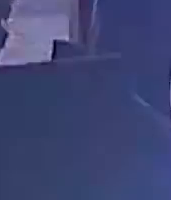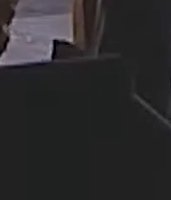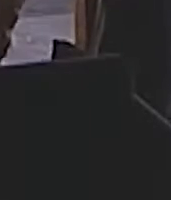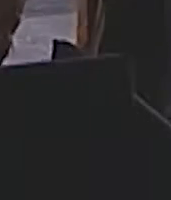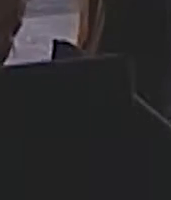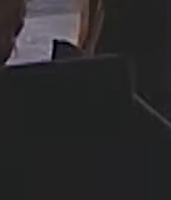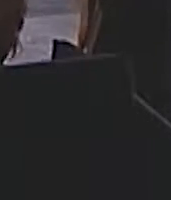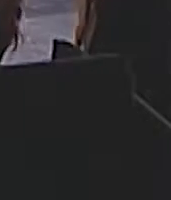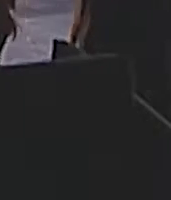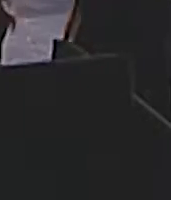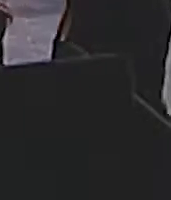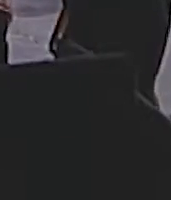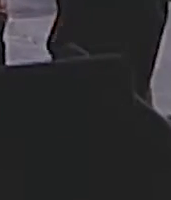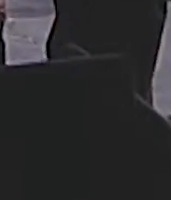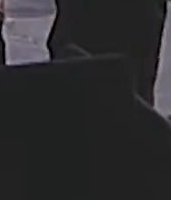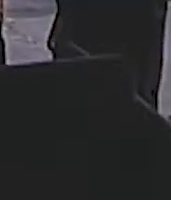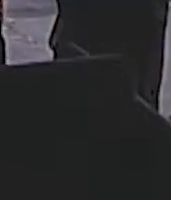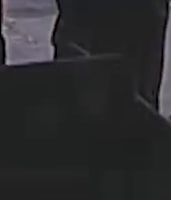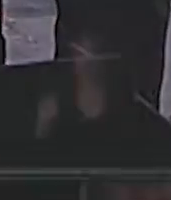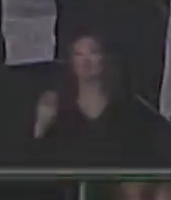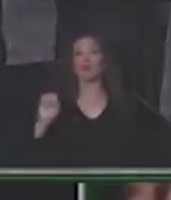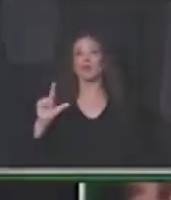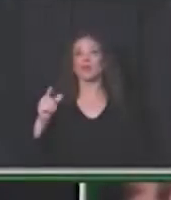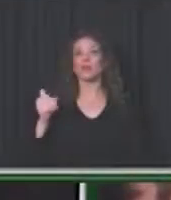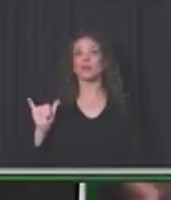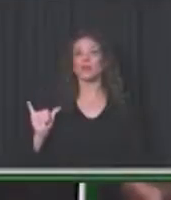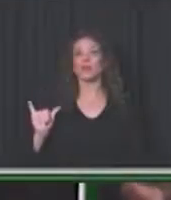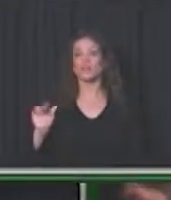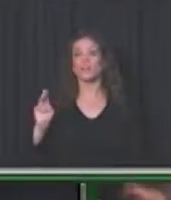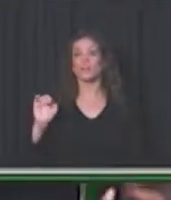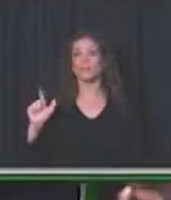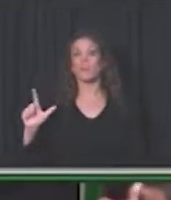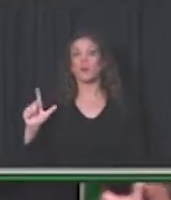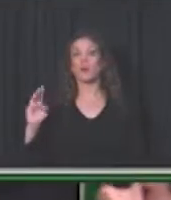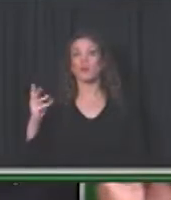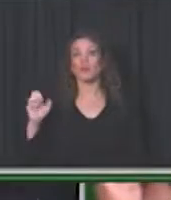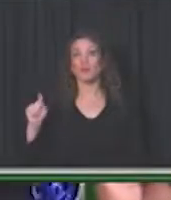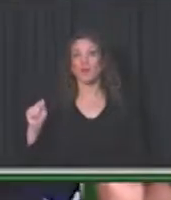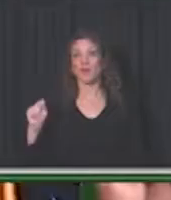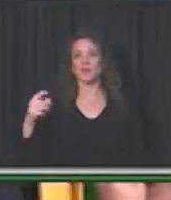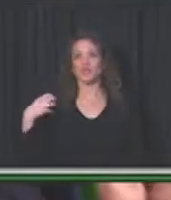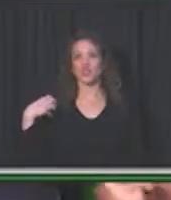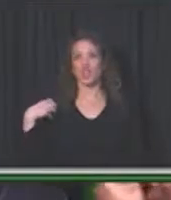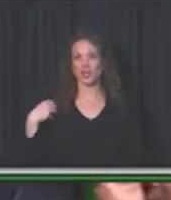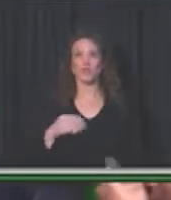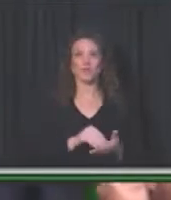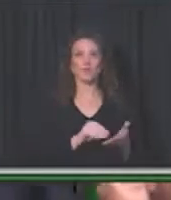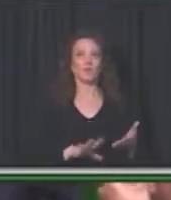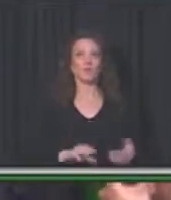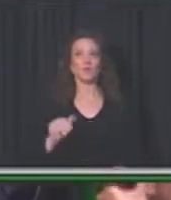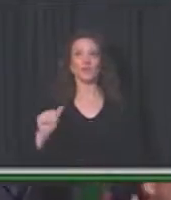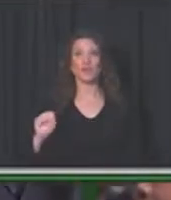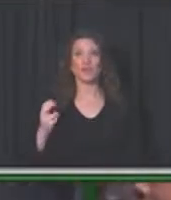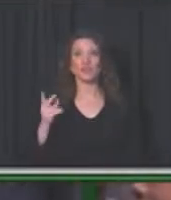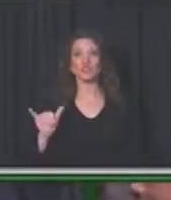Department of Kinesiology and Health Sciences, Michael Wright, Chair. Ashley Peltz.